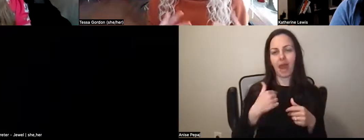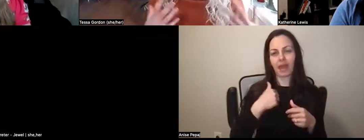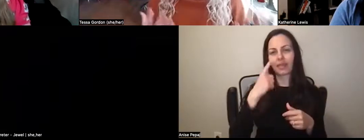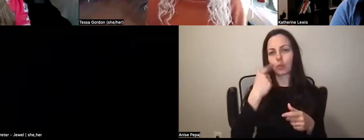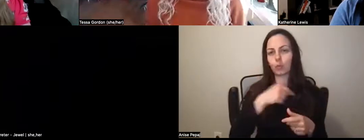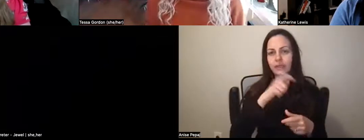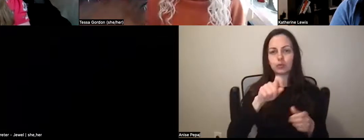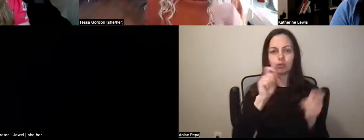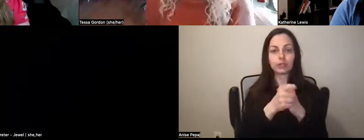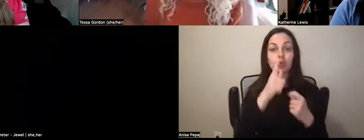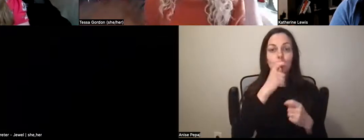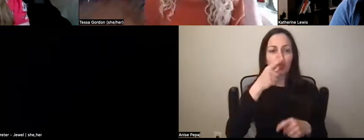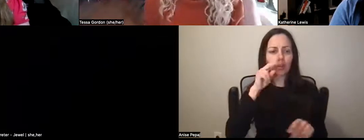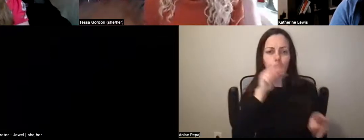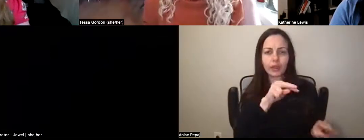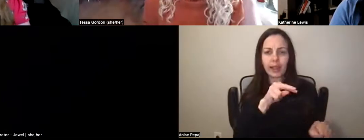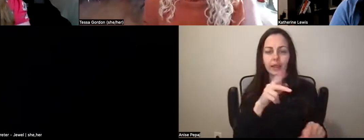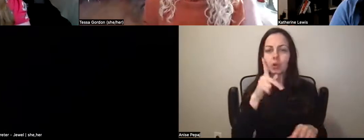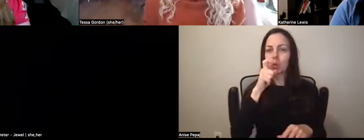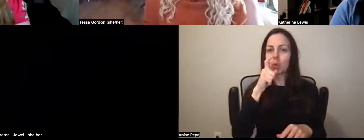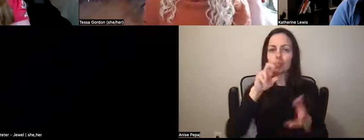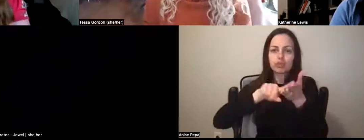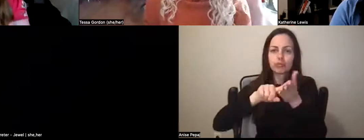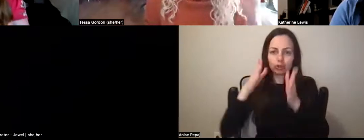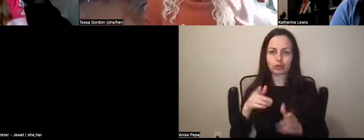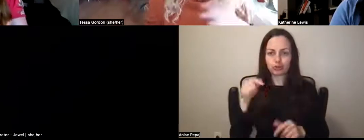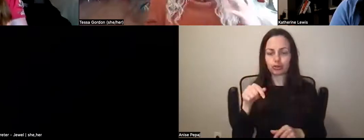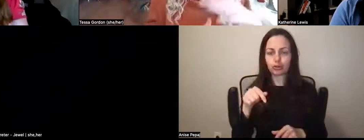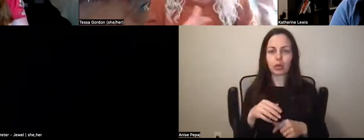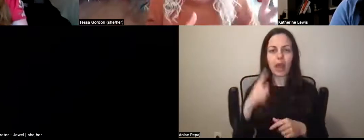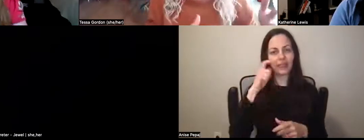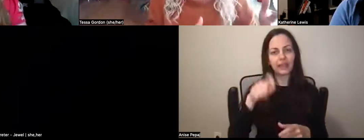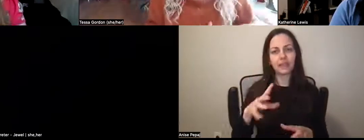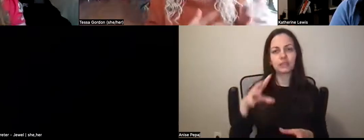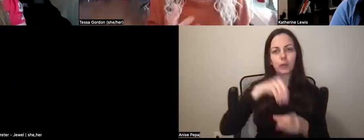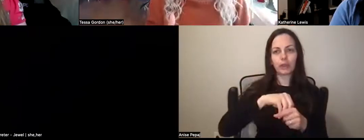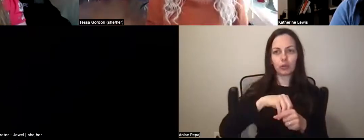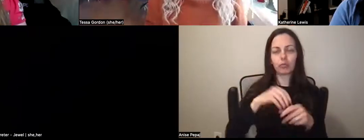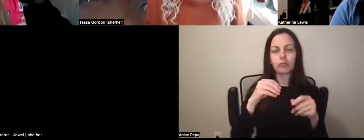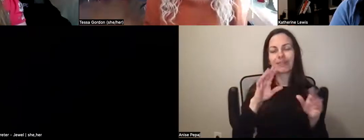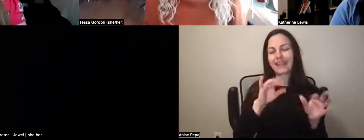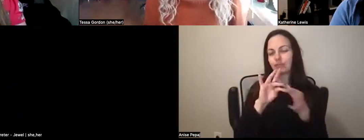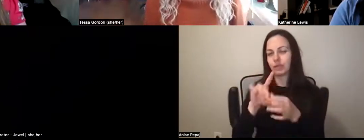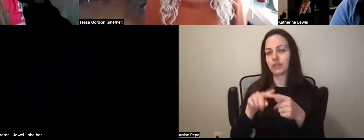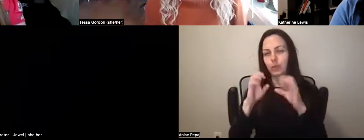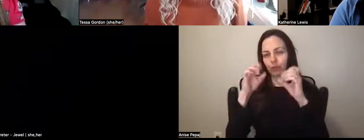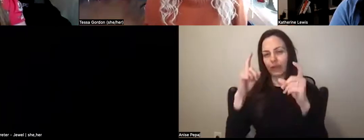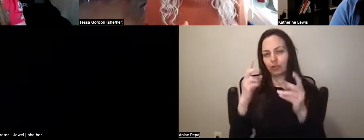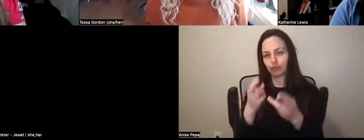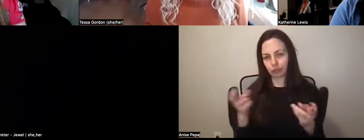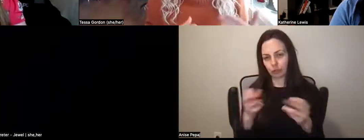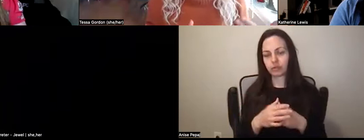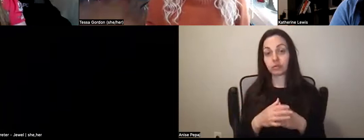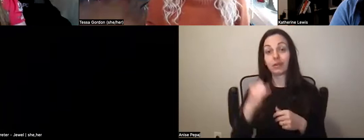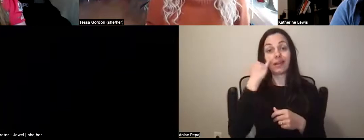at, who the research is by. I think it needs to start including more, and that then goes into the education resources, right? So like if